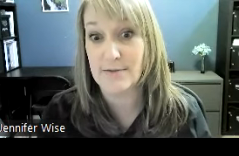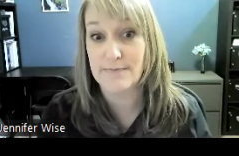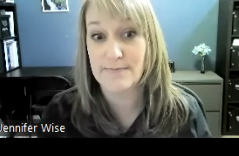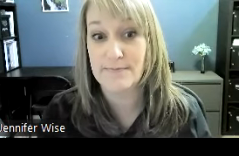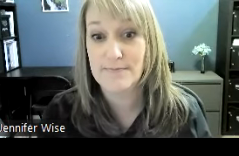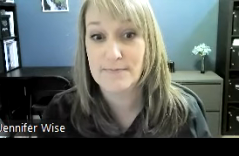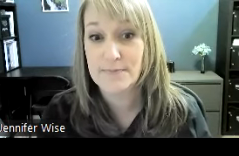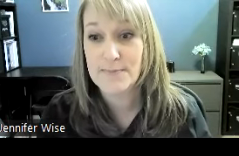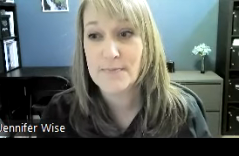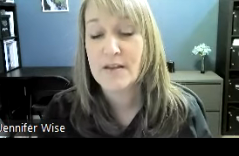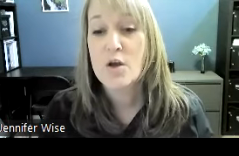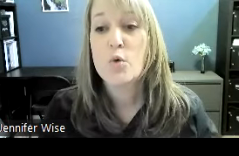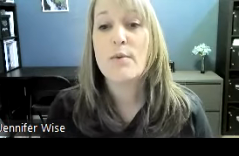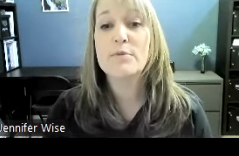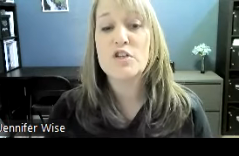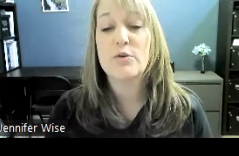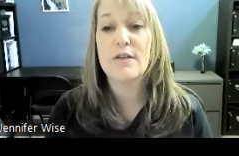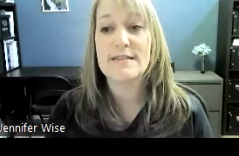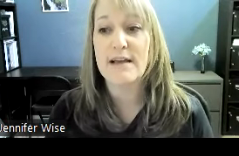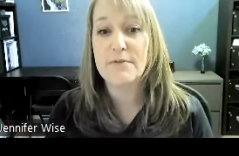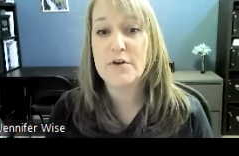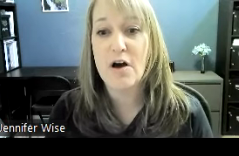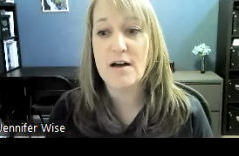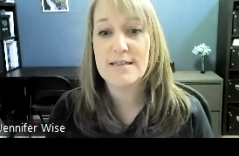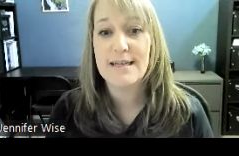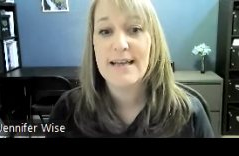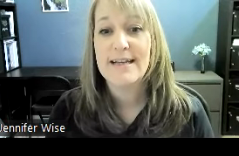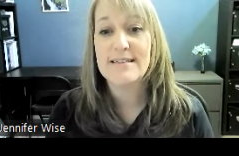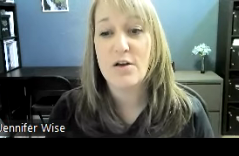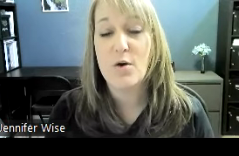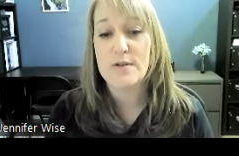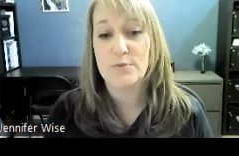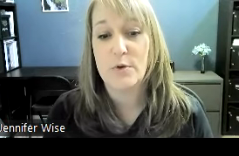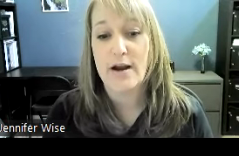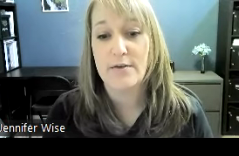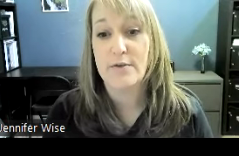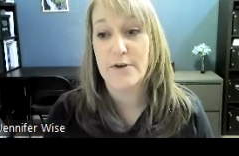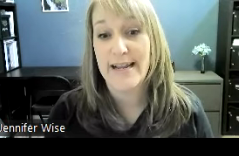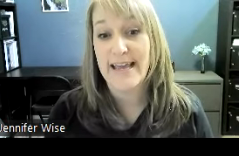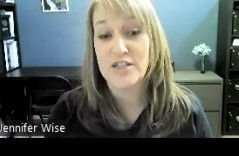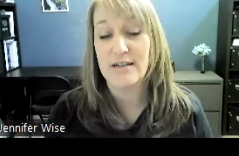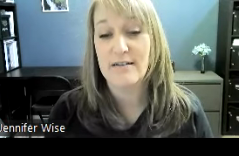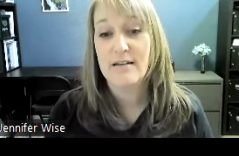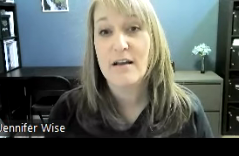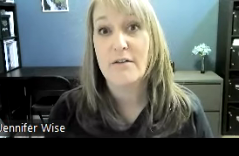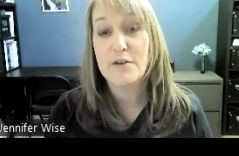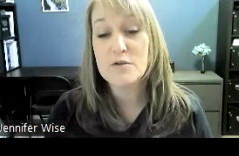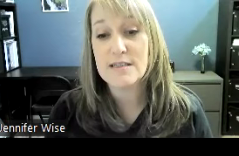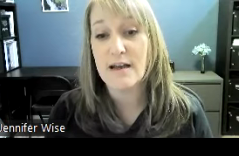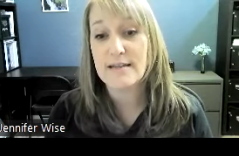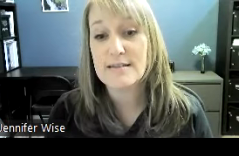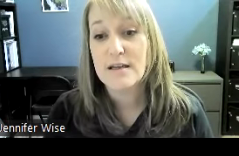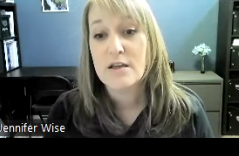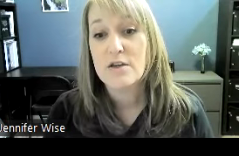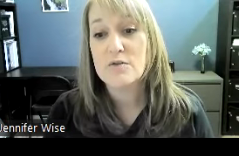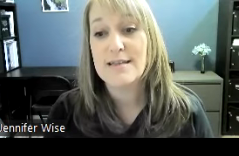ASL. Remember too, that the sign for not is not always required for negation. A few